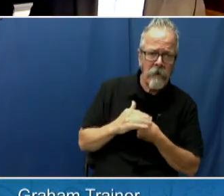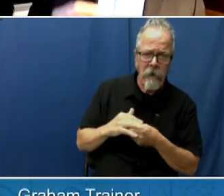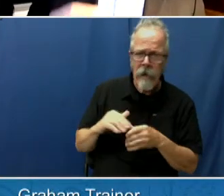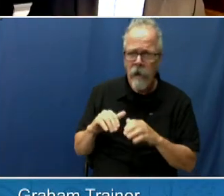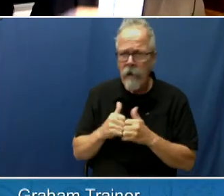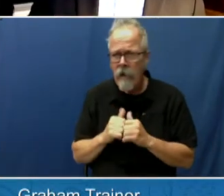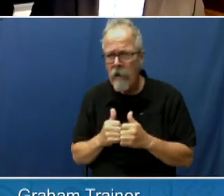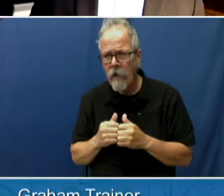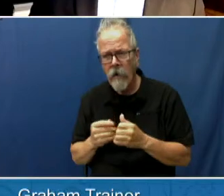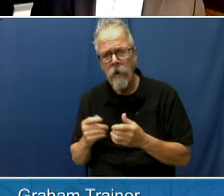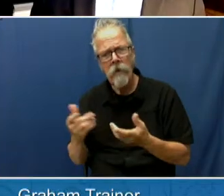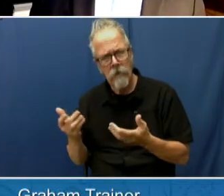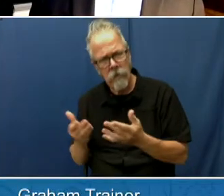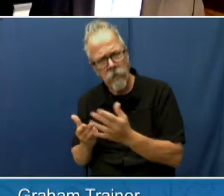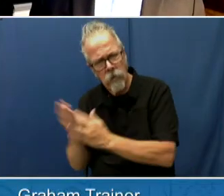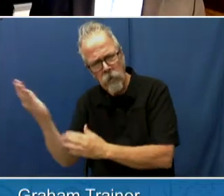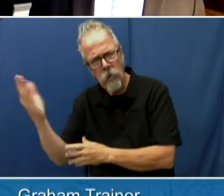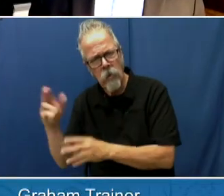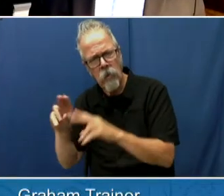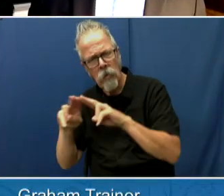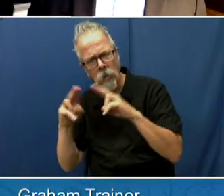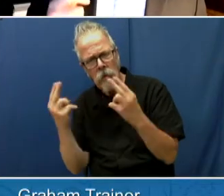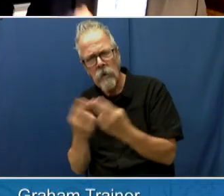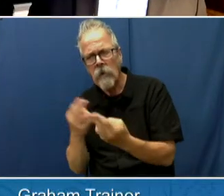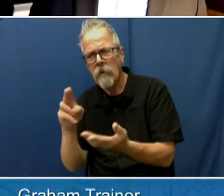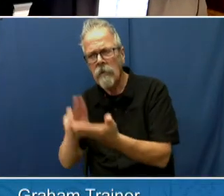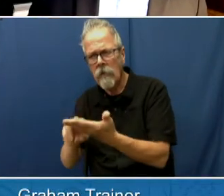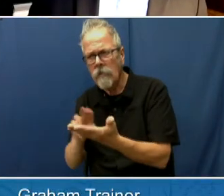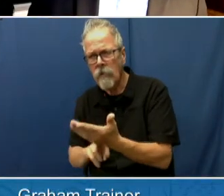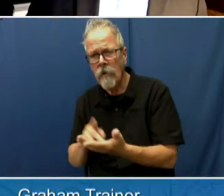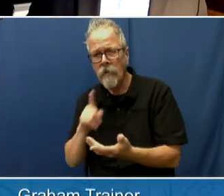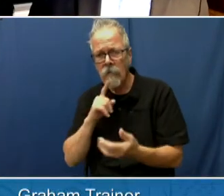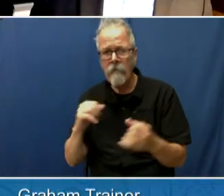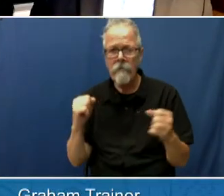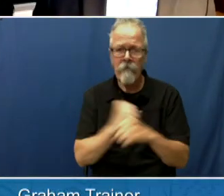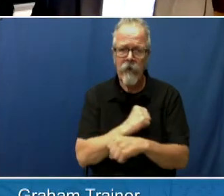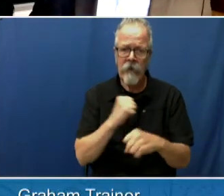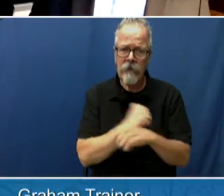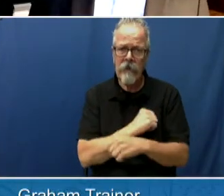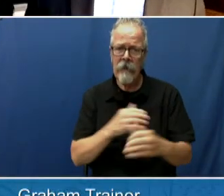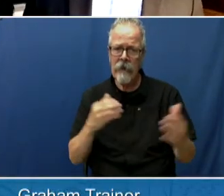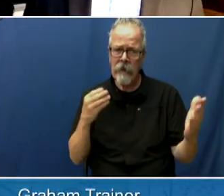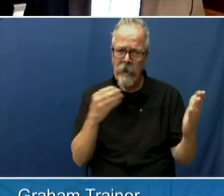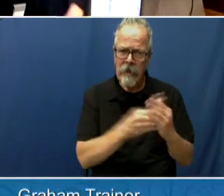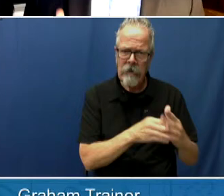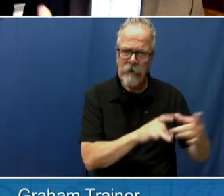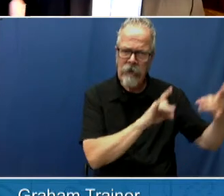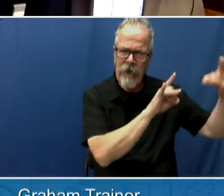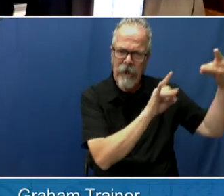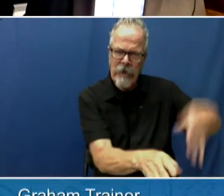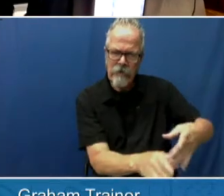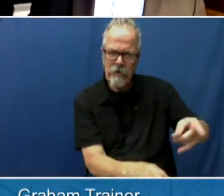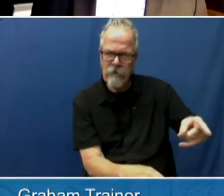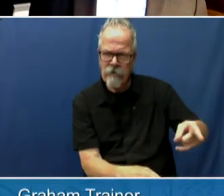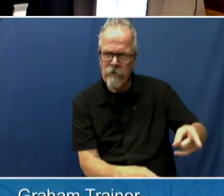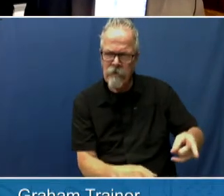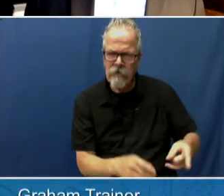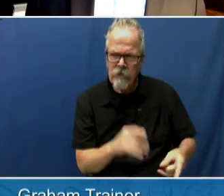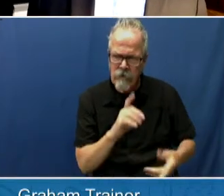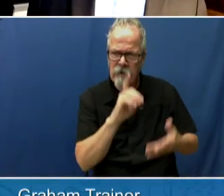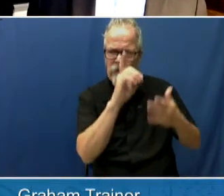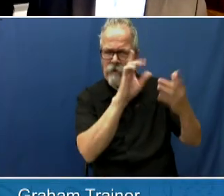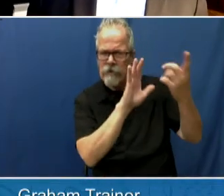where the intersectionality between the fights against extremism, hatred, and bigotry, and the fight for economic justice for